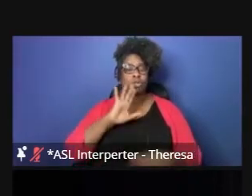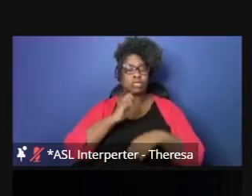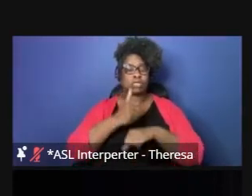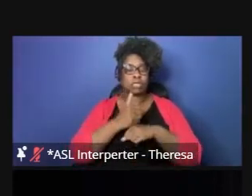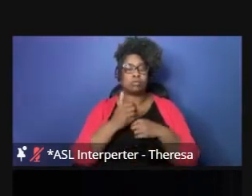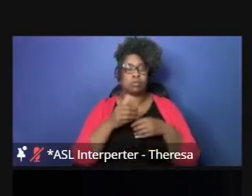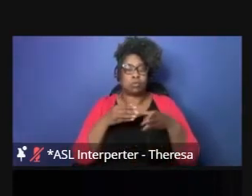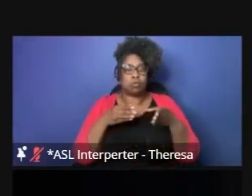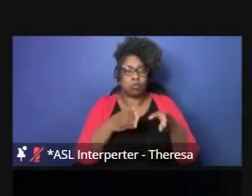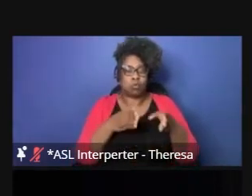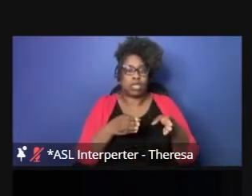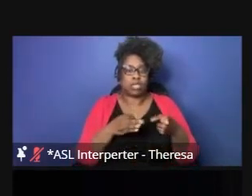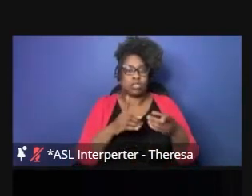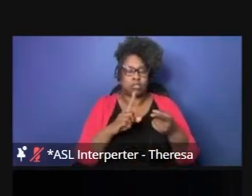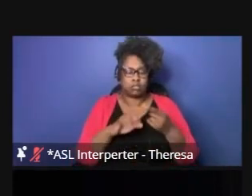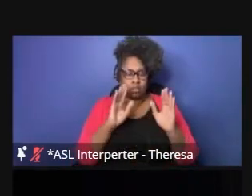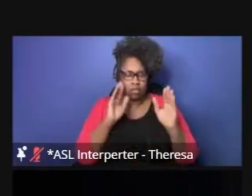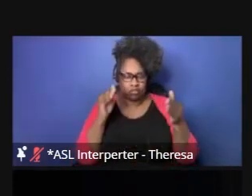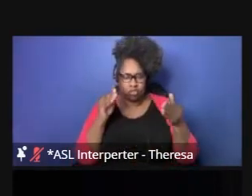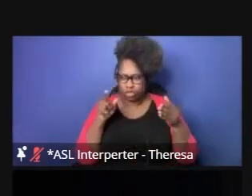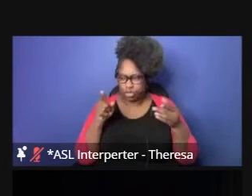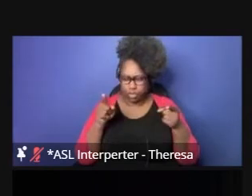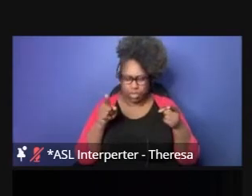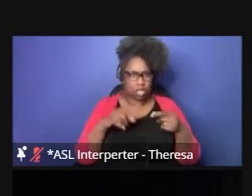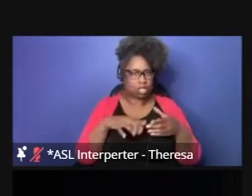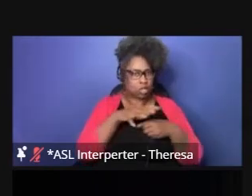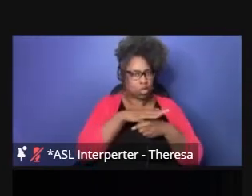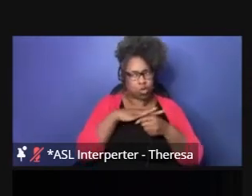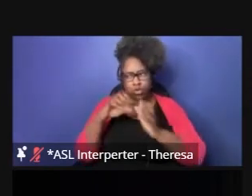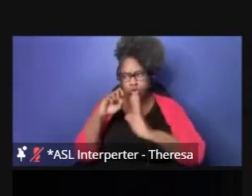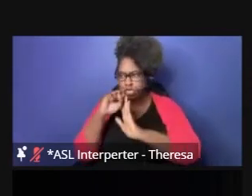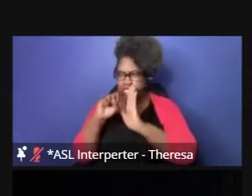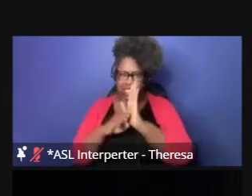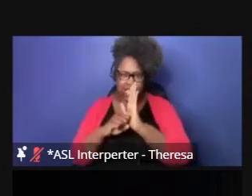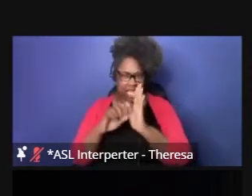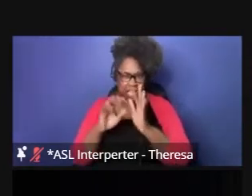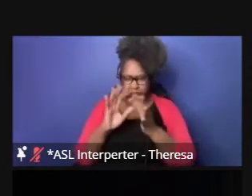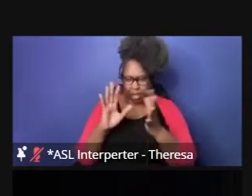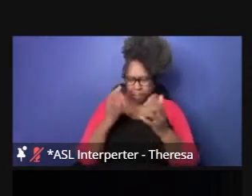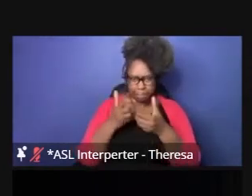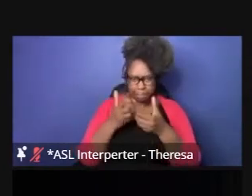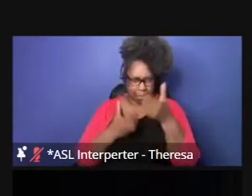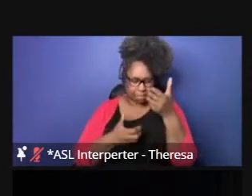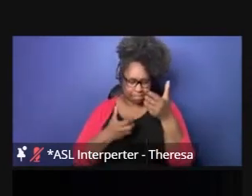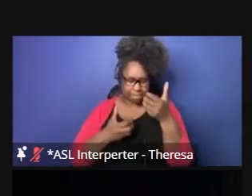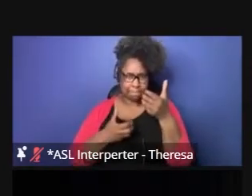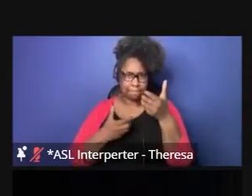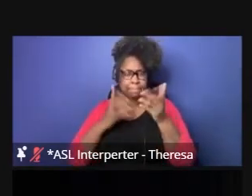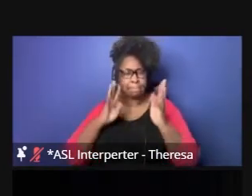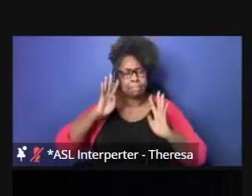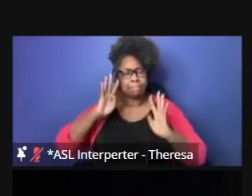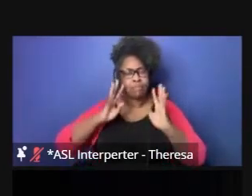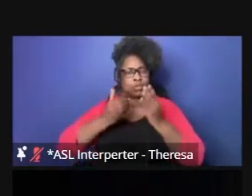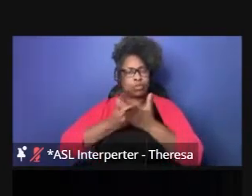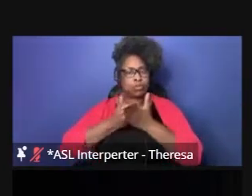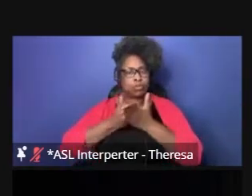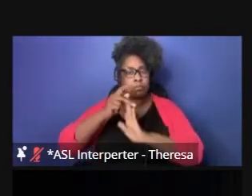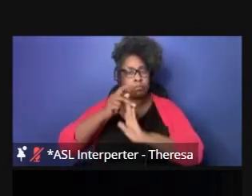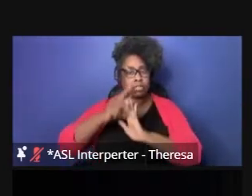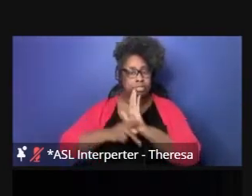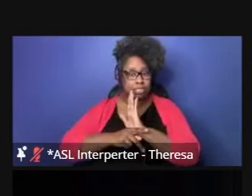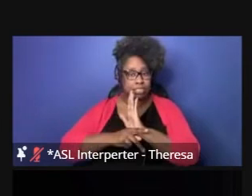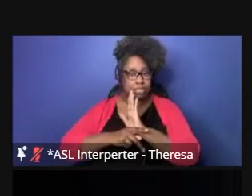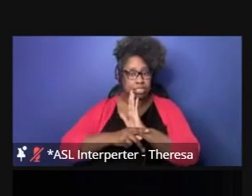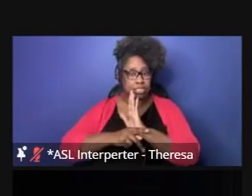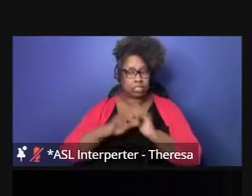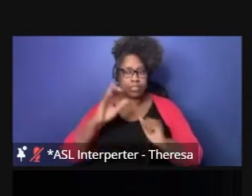addressing this disconnect between the local and the state, and to generate new policy approaches from hearing and